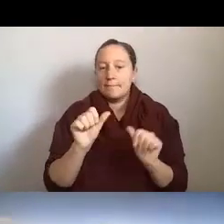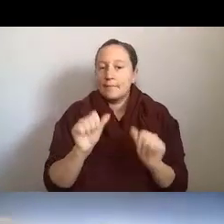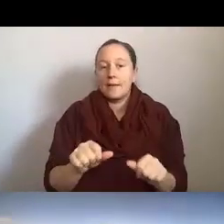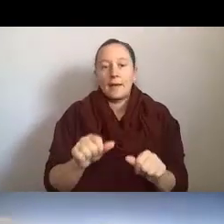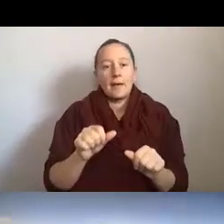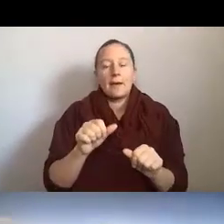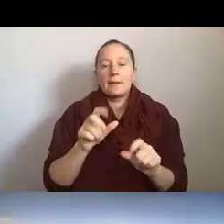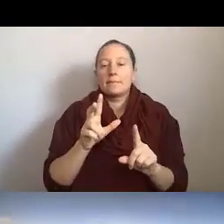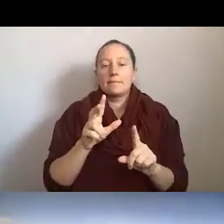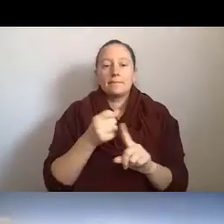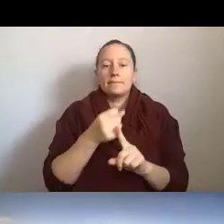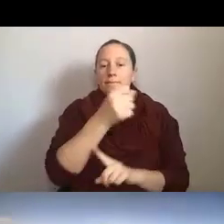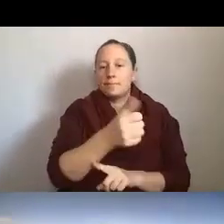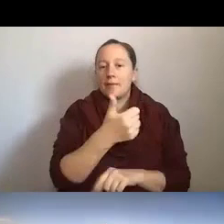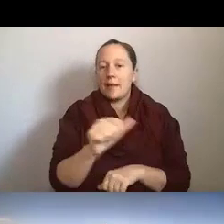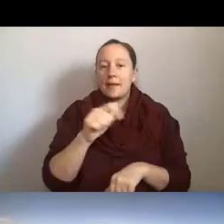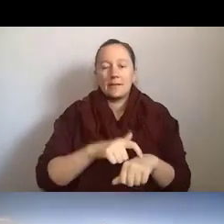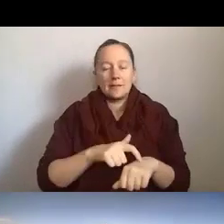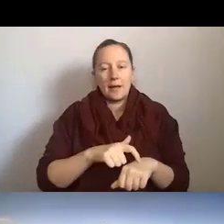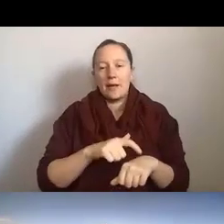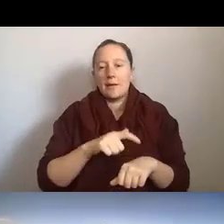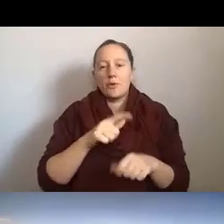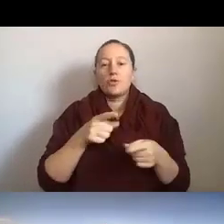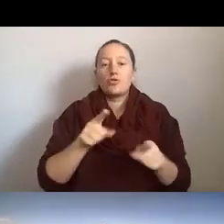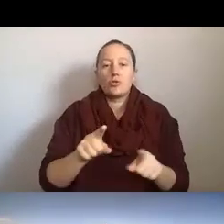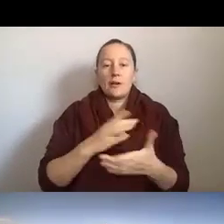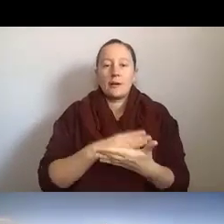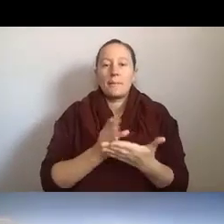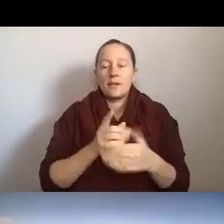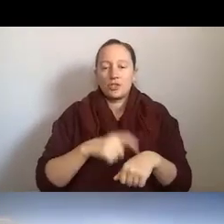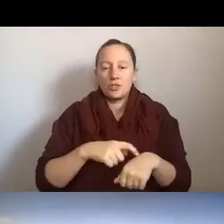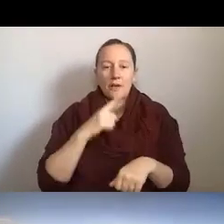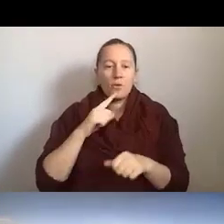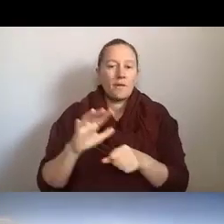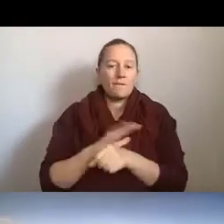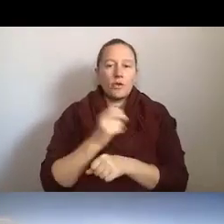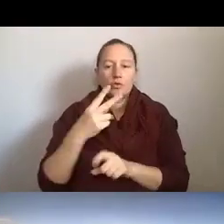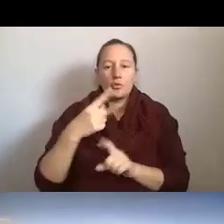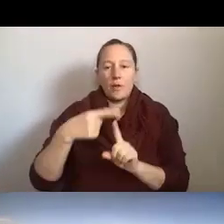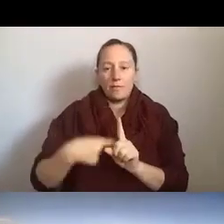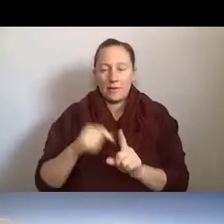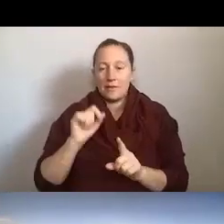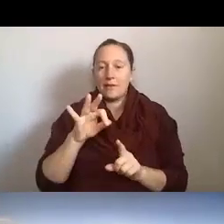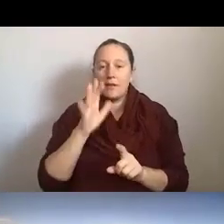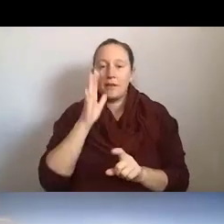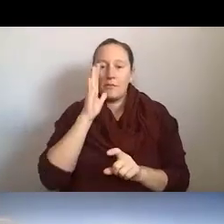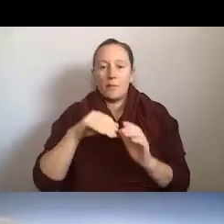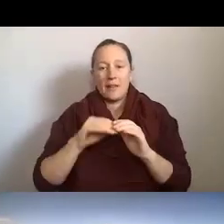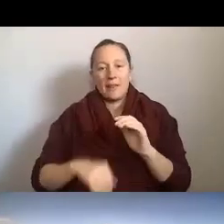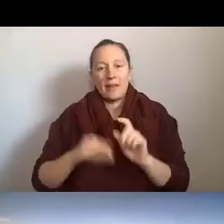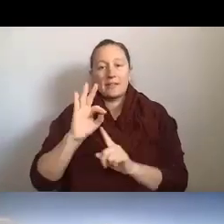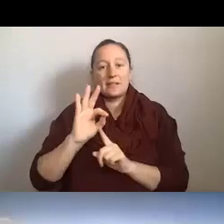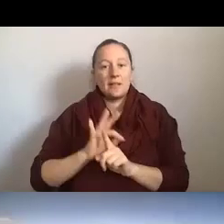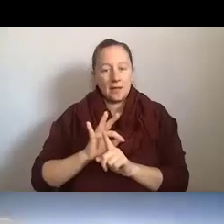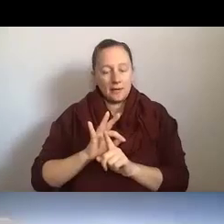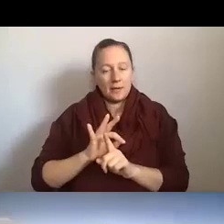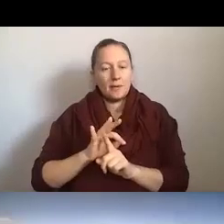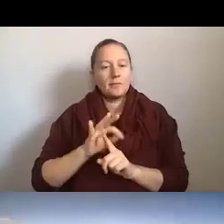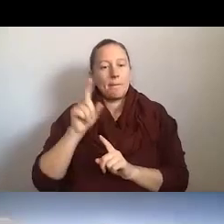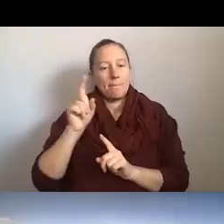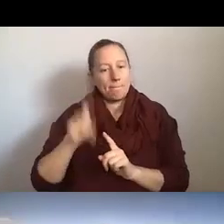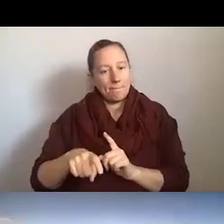make sure that their microphones are muted? We're hearing some background noise. Thank you.